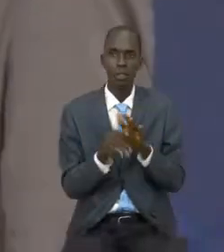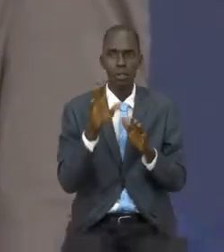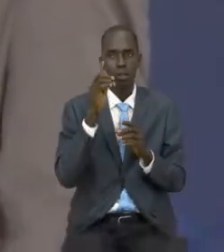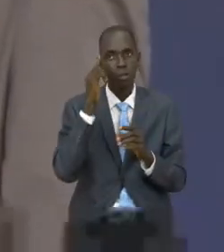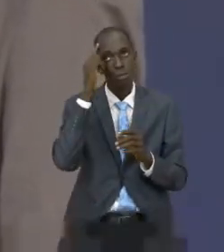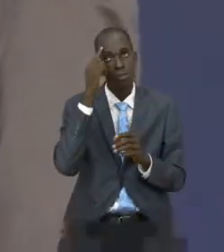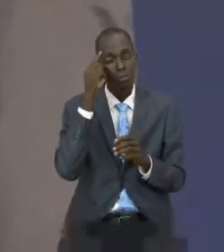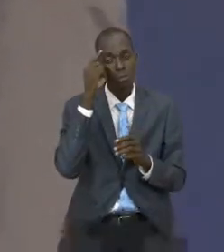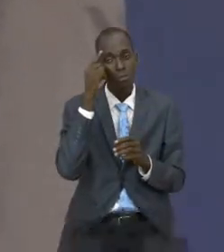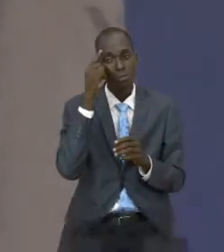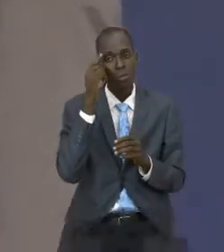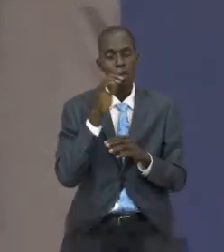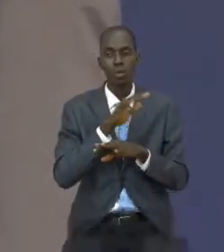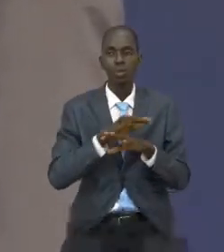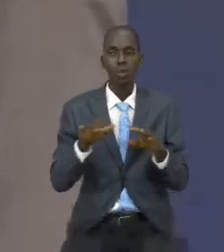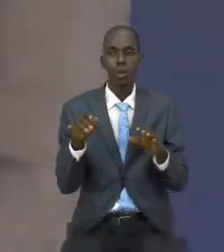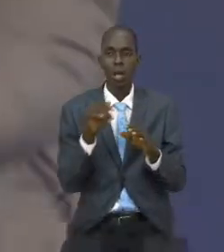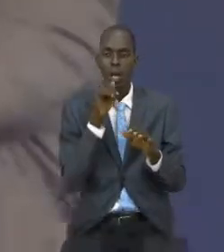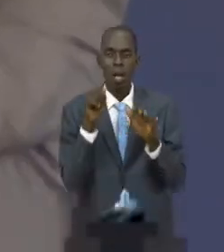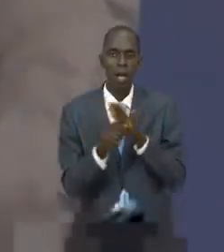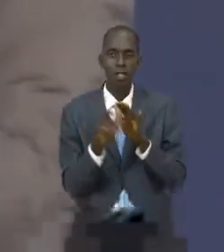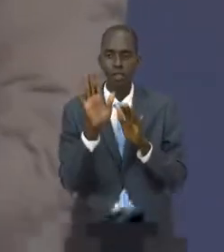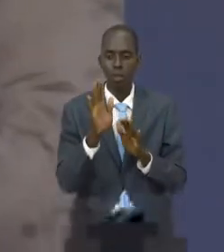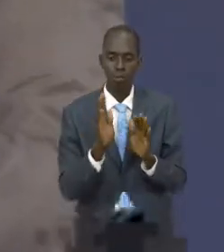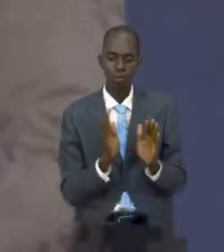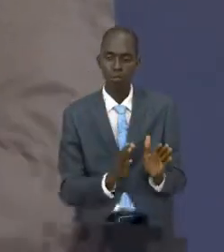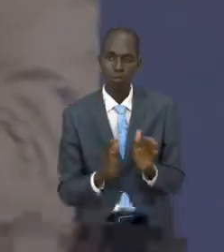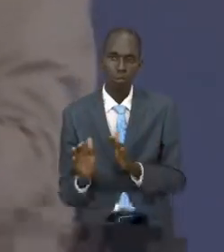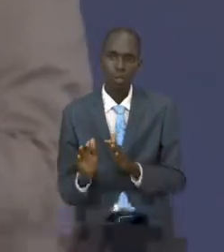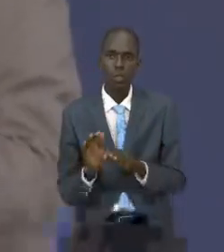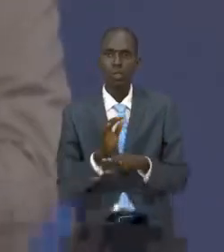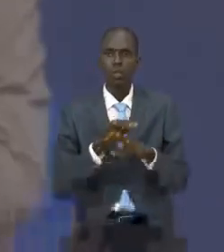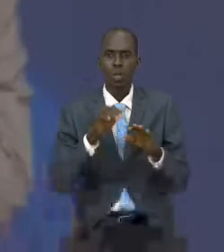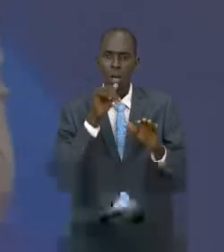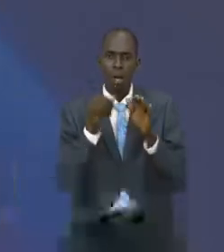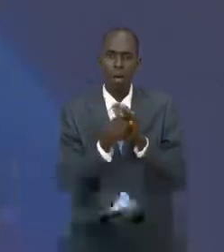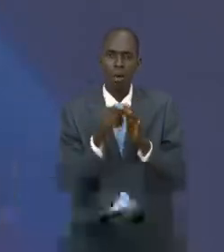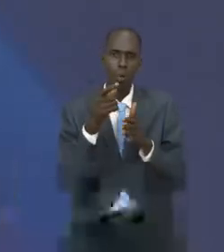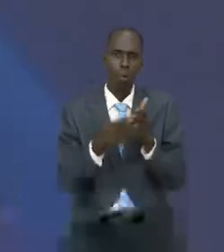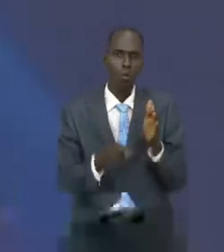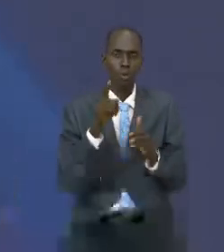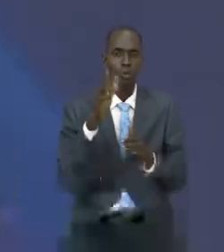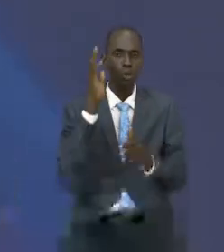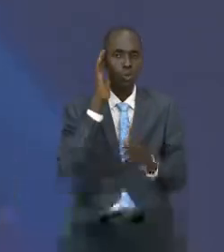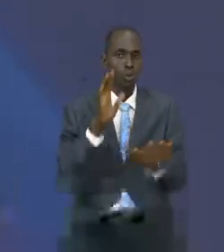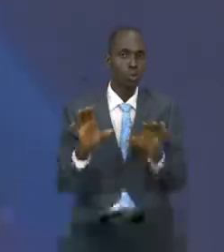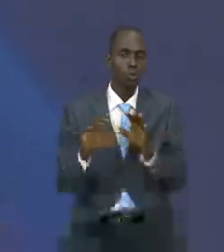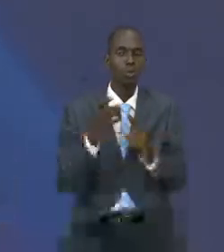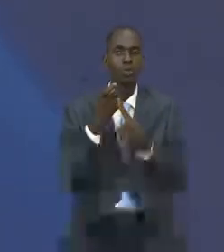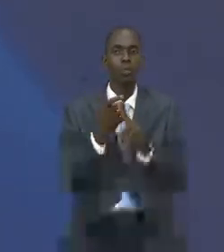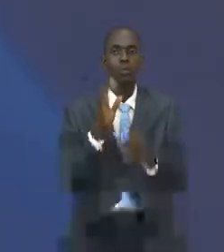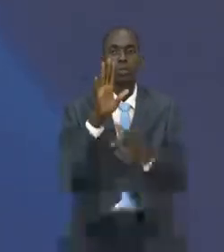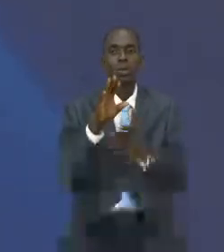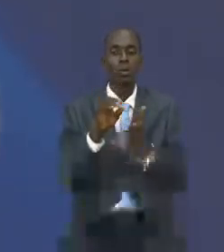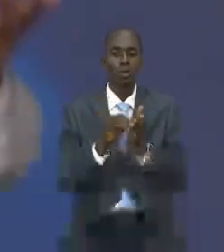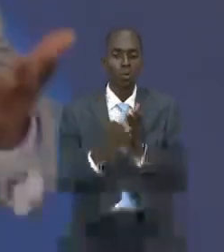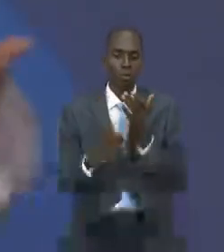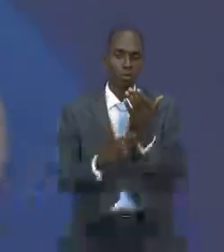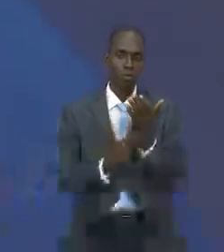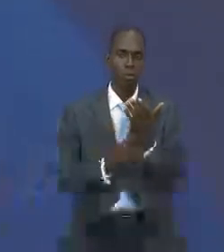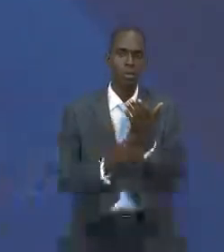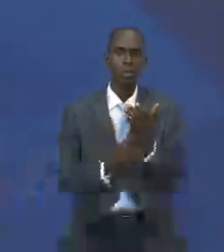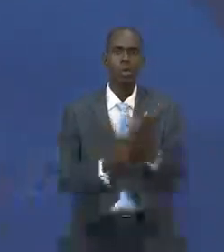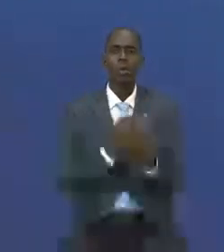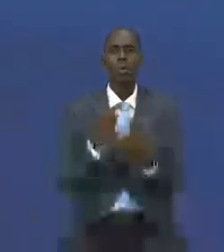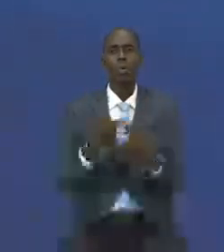You don't hide your plans. You don't hide what you're going to do from thine own flesh. You know, when we